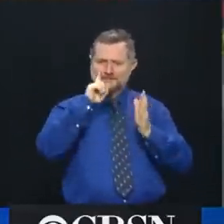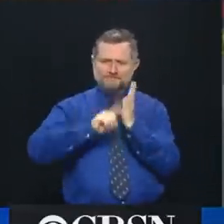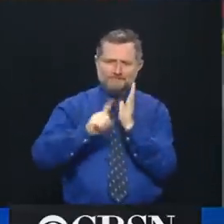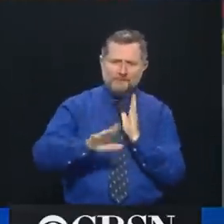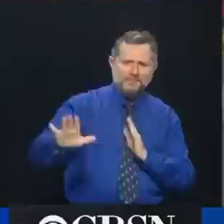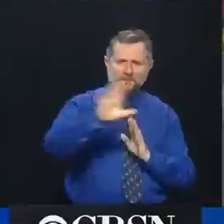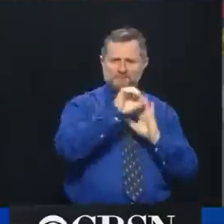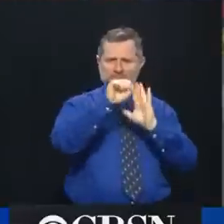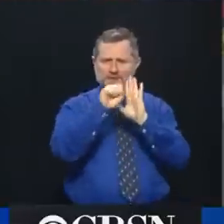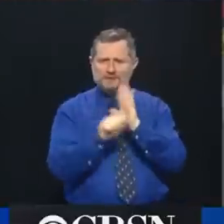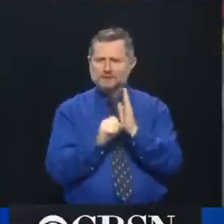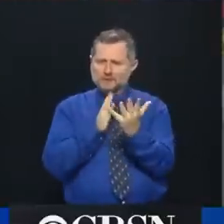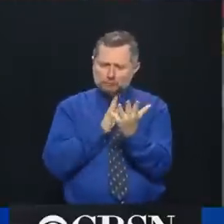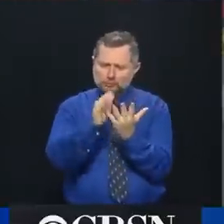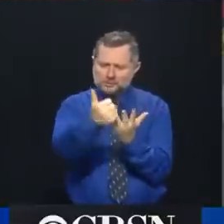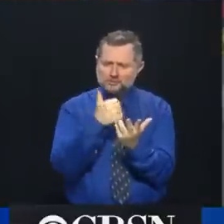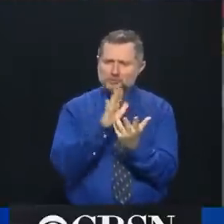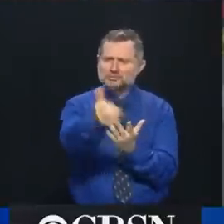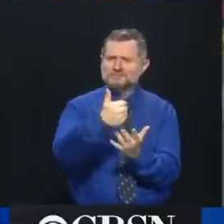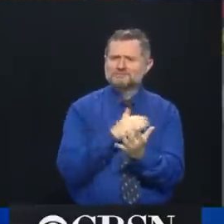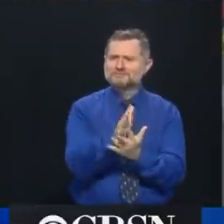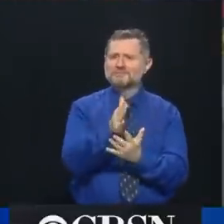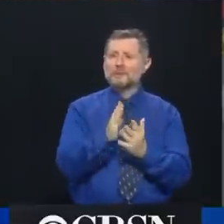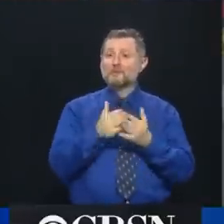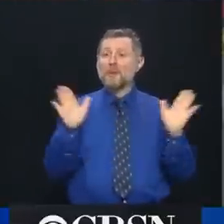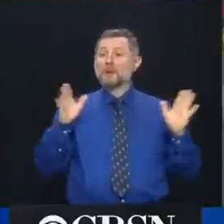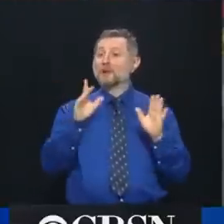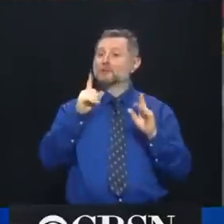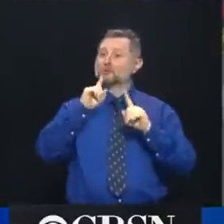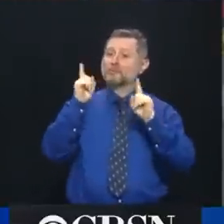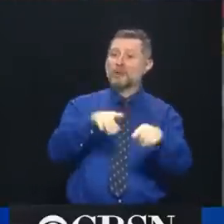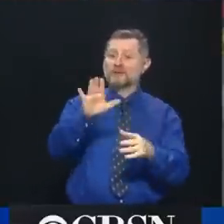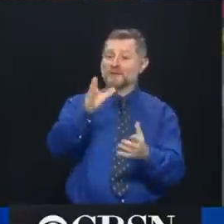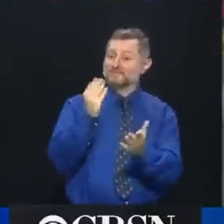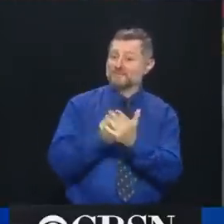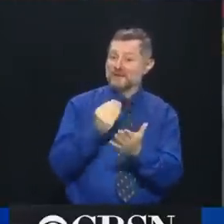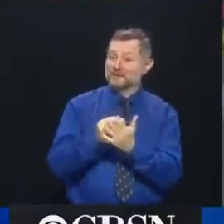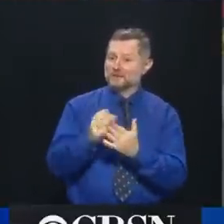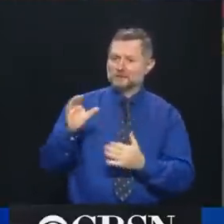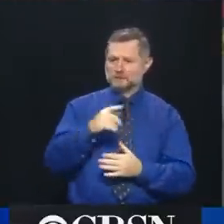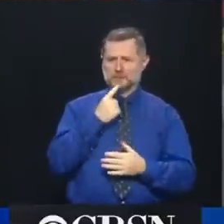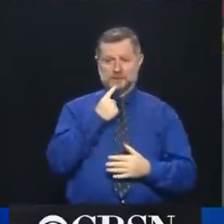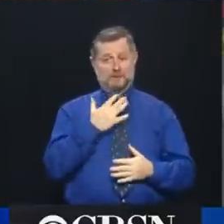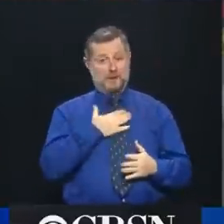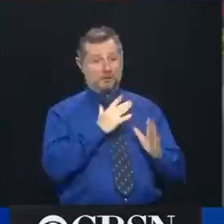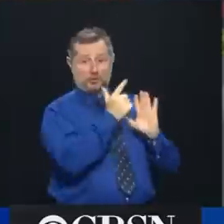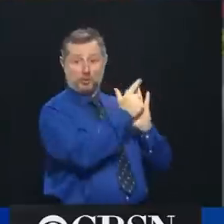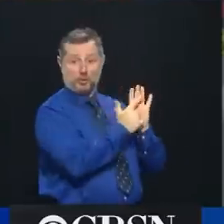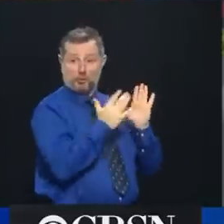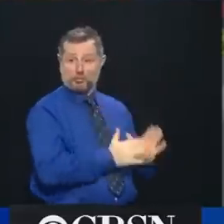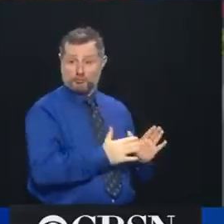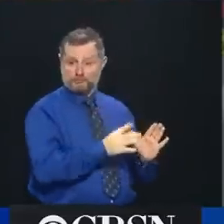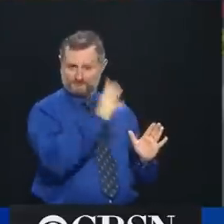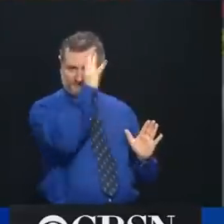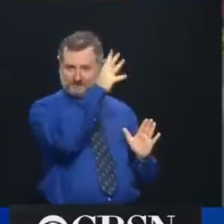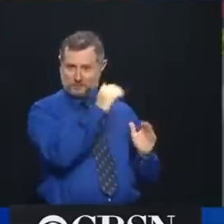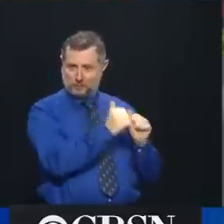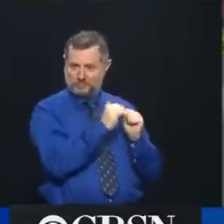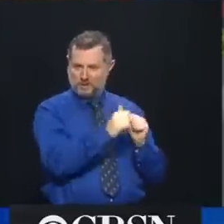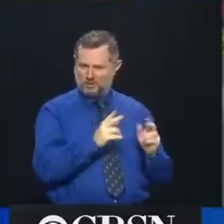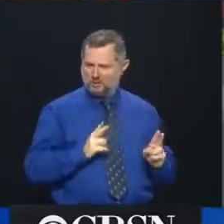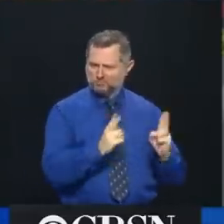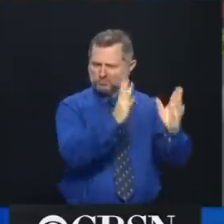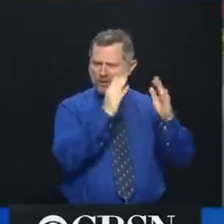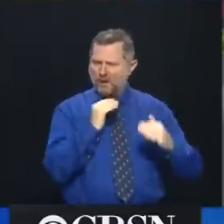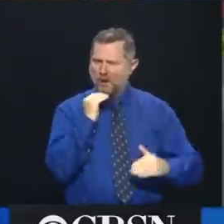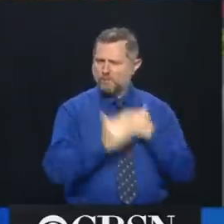provide a public report on their findings i've instructed my counsel to come up with an expedited process to fulfill all